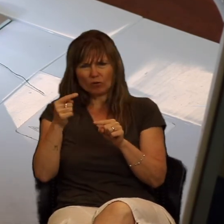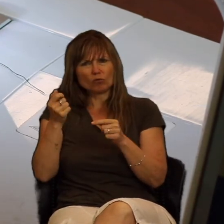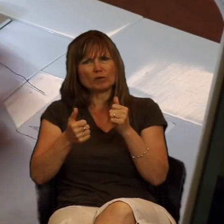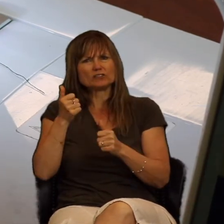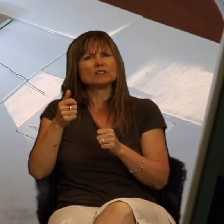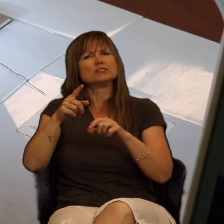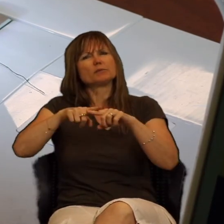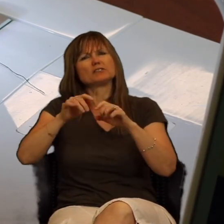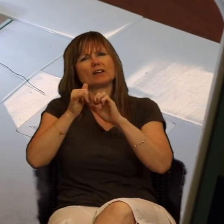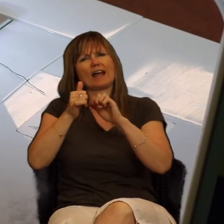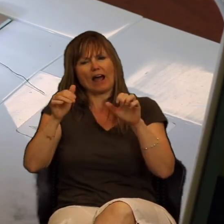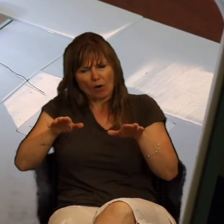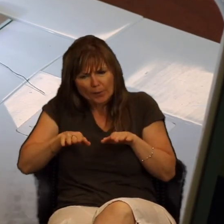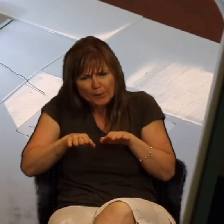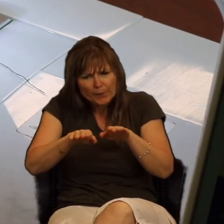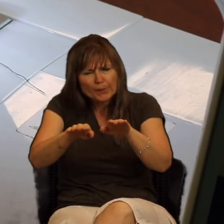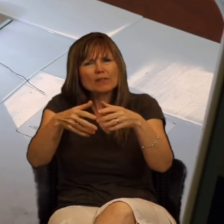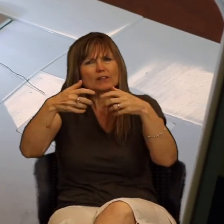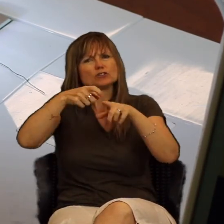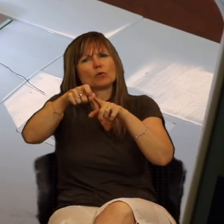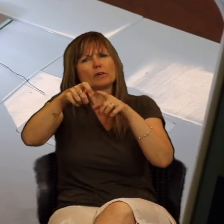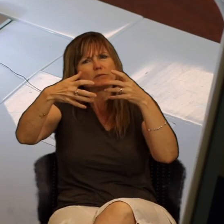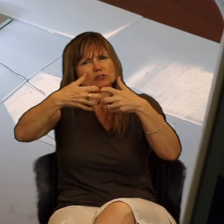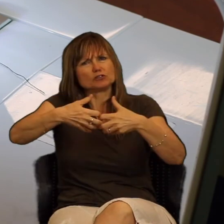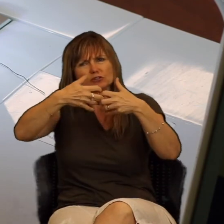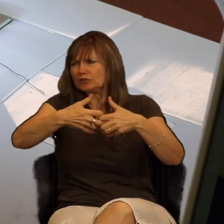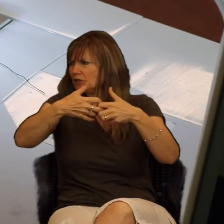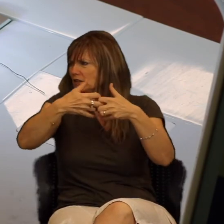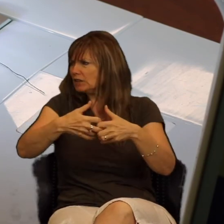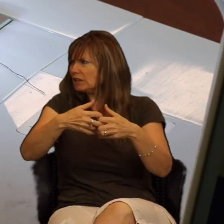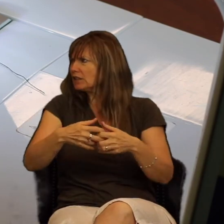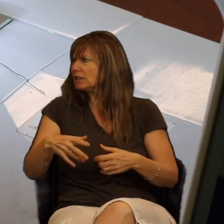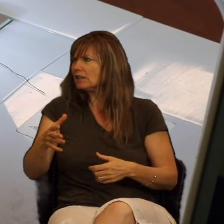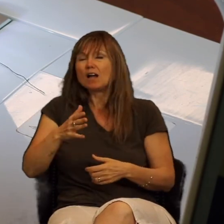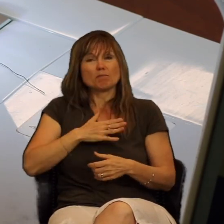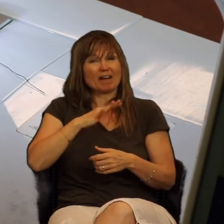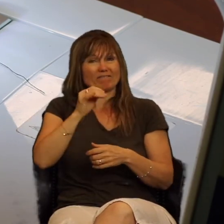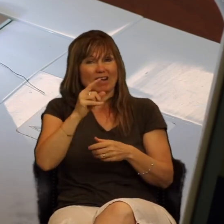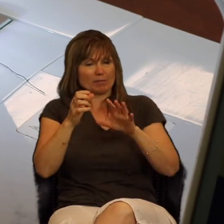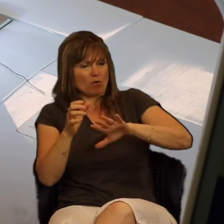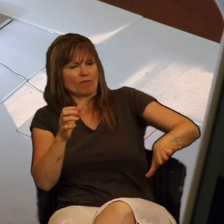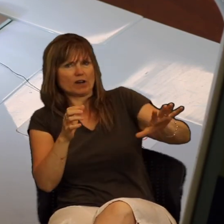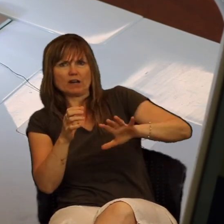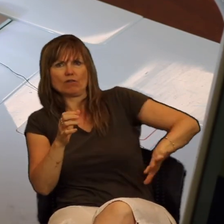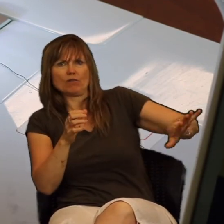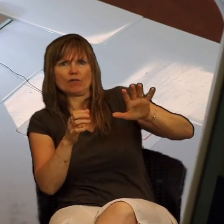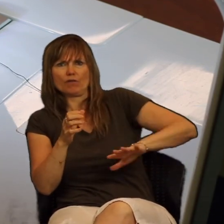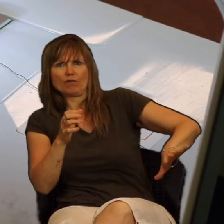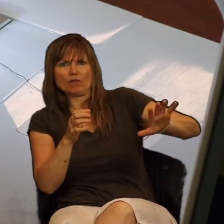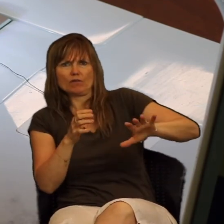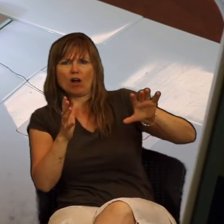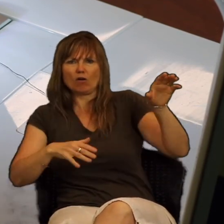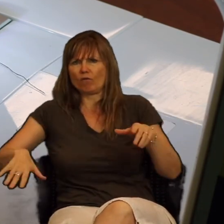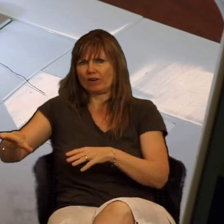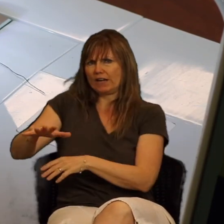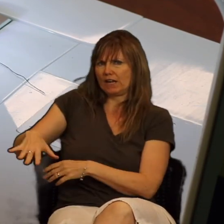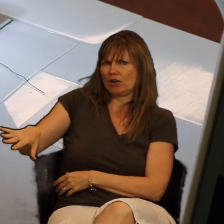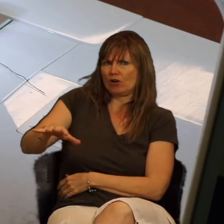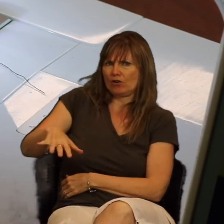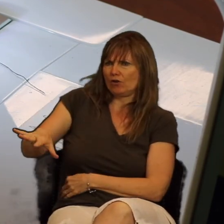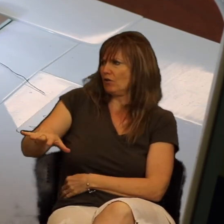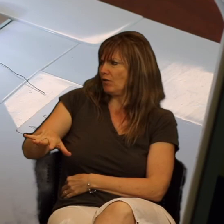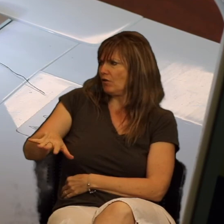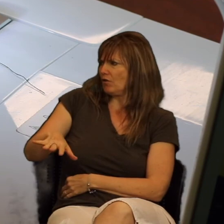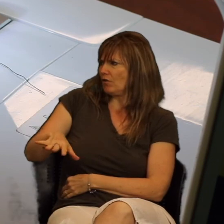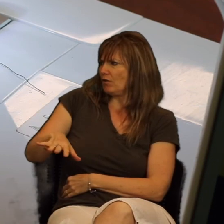the sewing machine. Okay. I'm always going to have my fabric on the outside. So I had drawn it